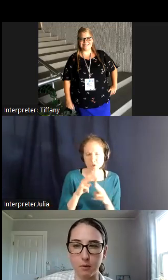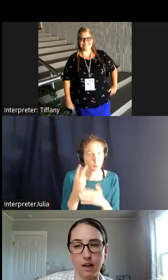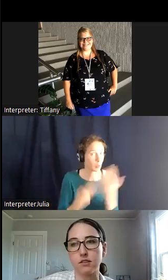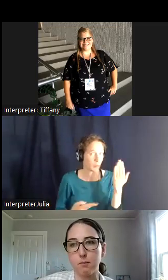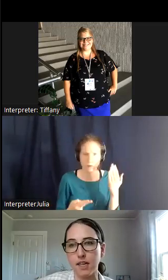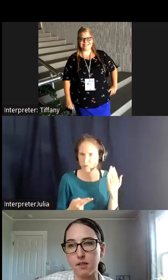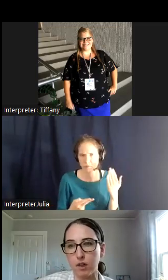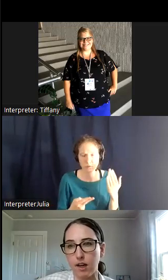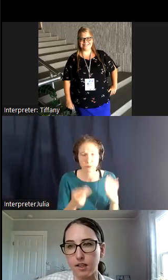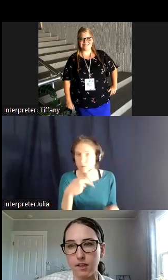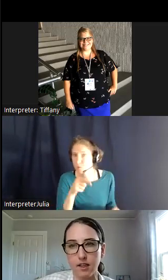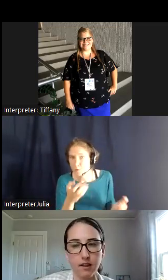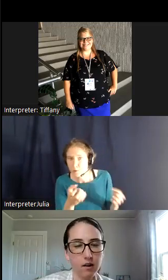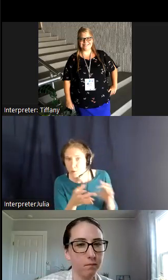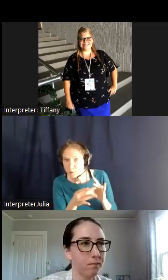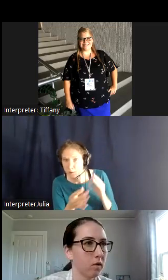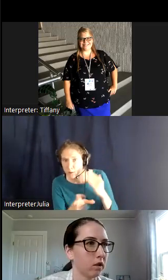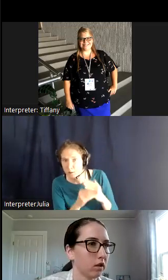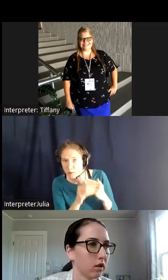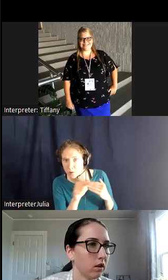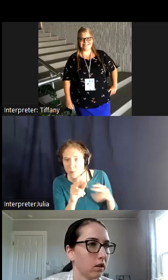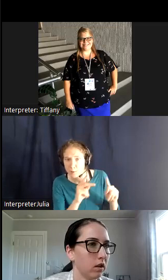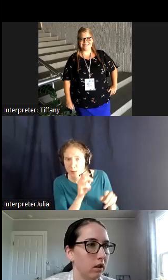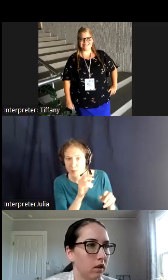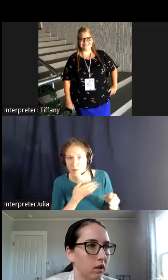Does anyone else on my team want to add anything there?